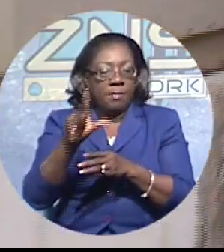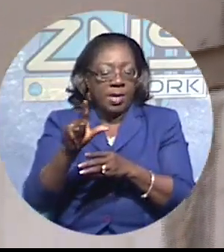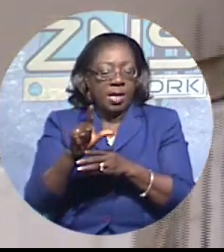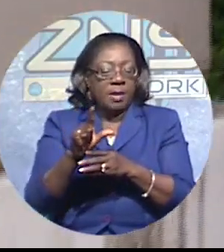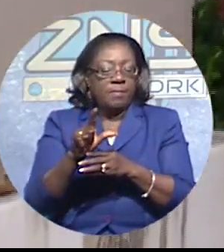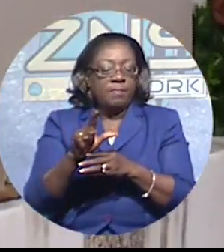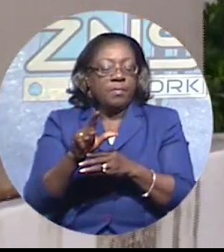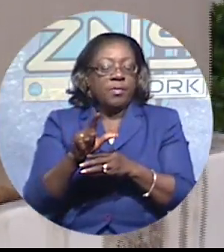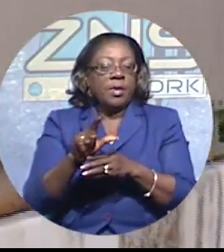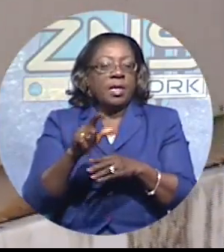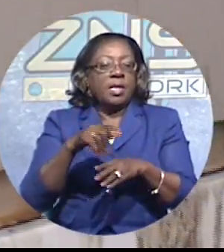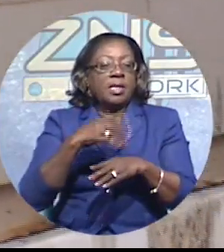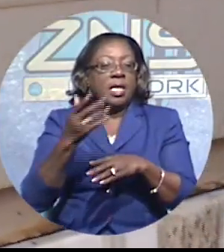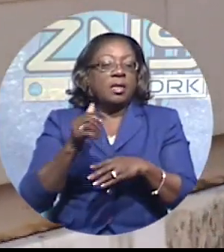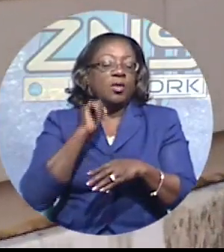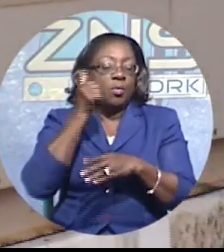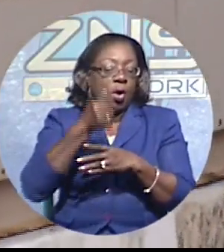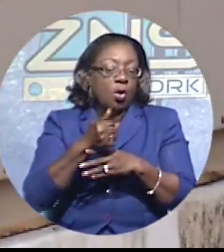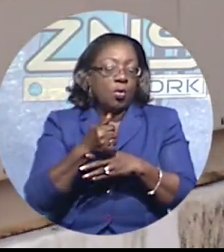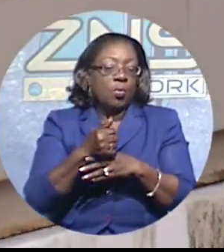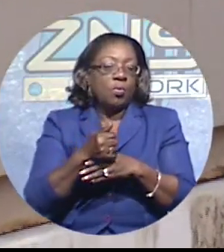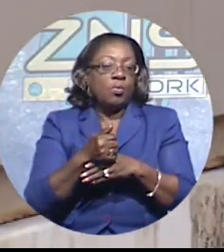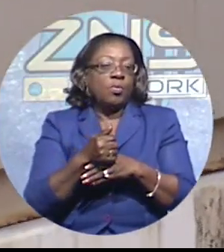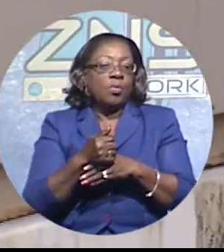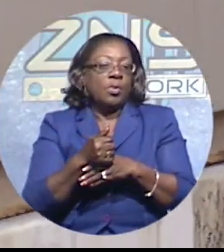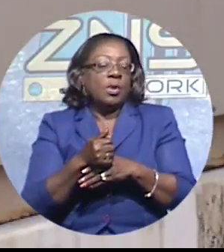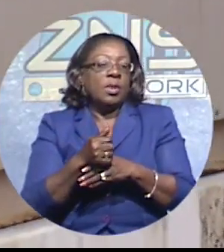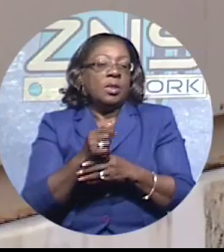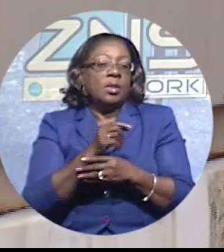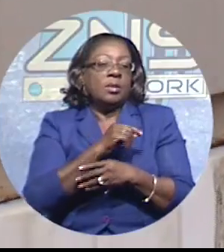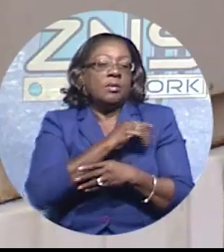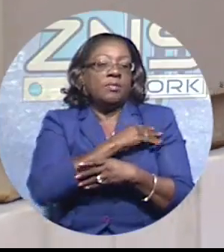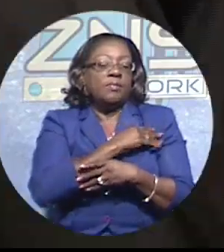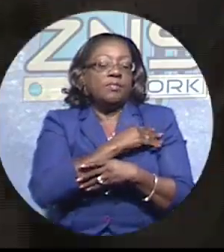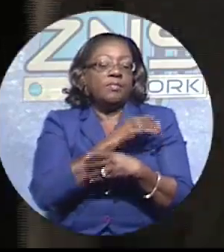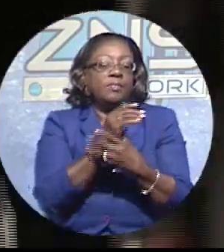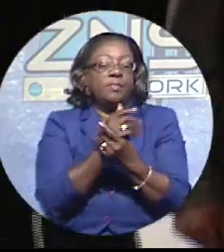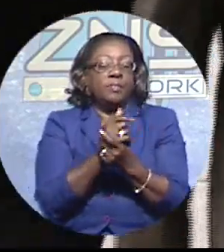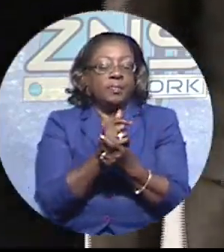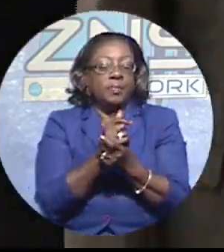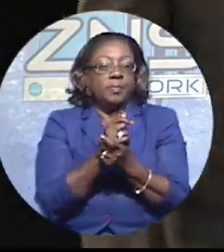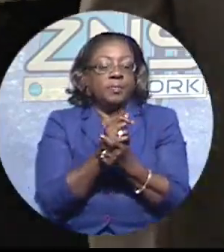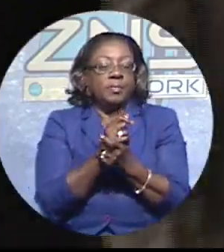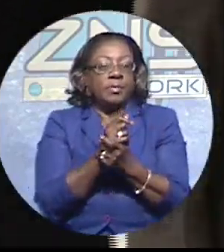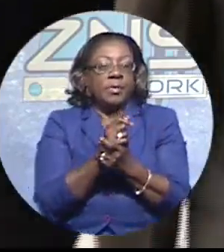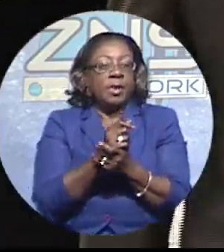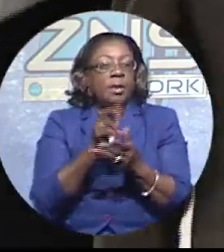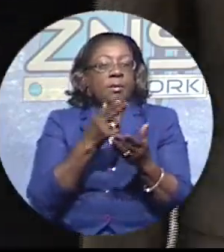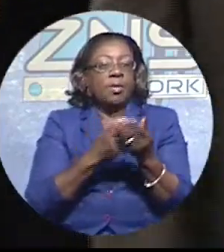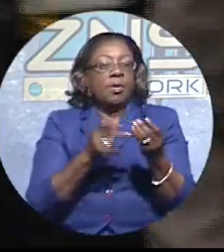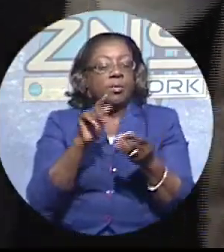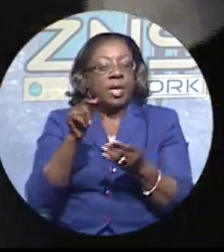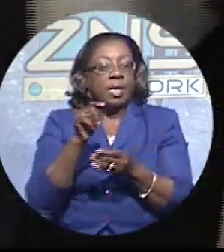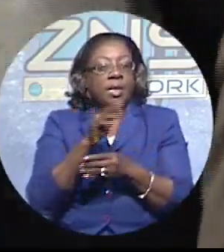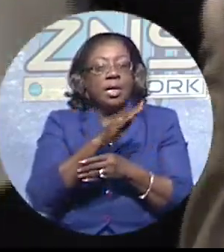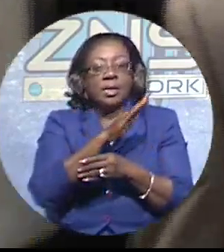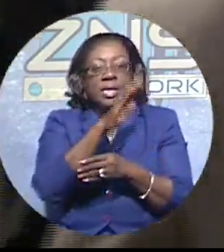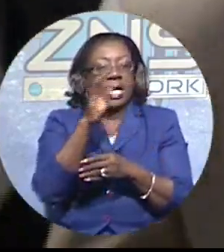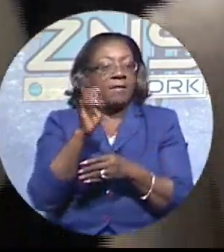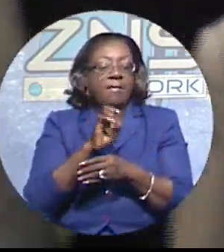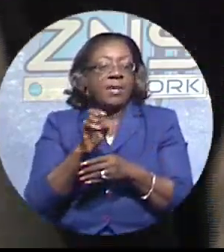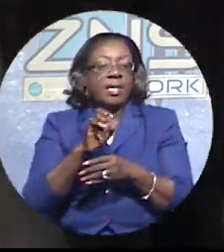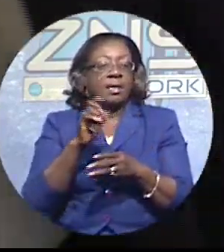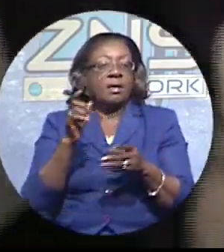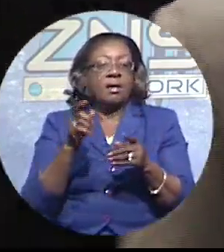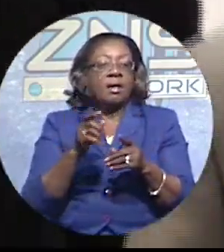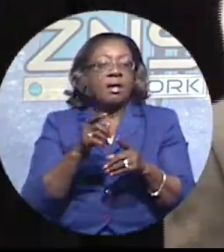decision on bail until tomorrow. Ramona Farquharson Seymour, who was defending both men, argued that neither man has ever been convicted